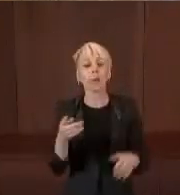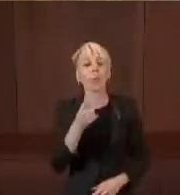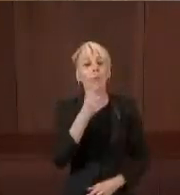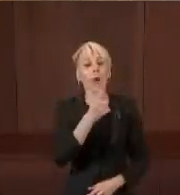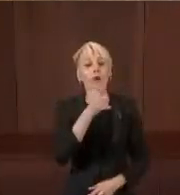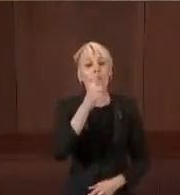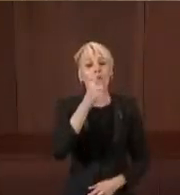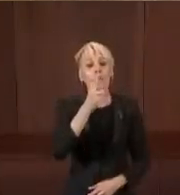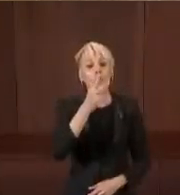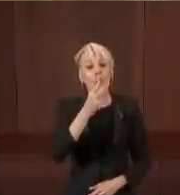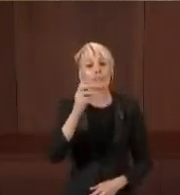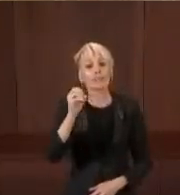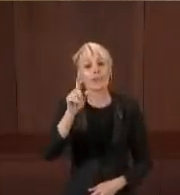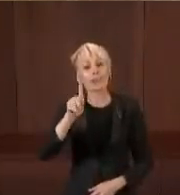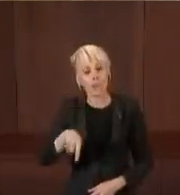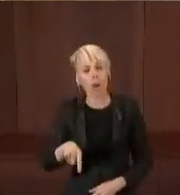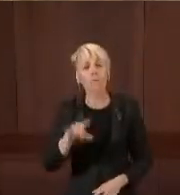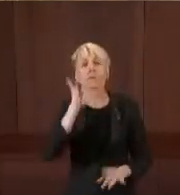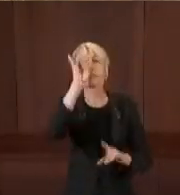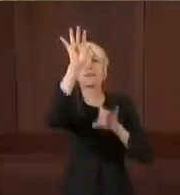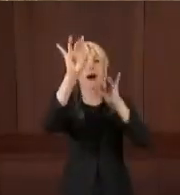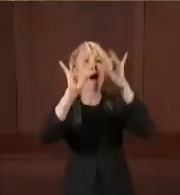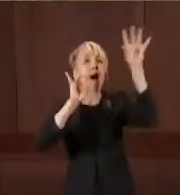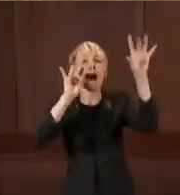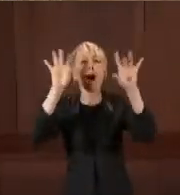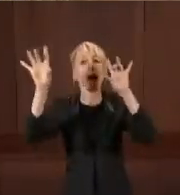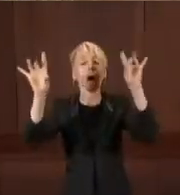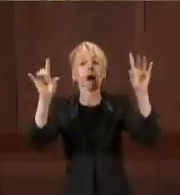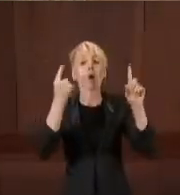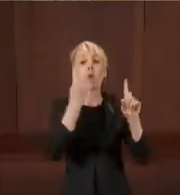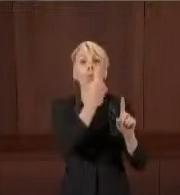Memory honour those who embarked overseas.